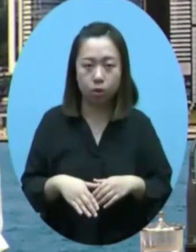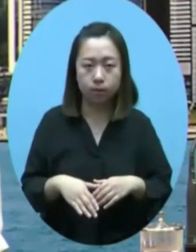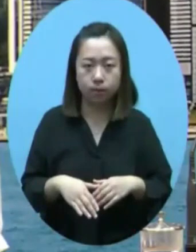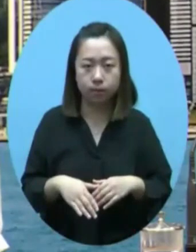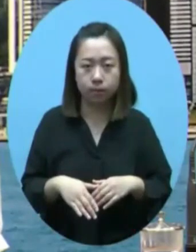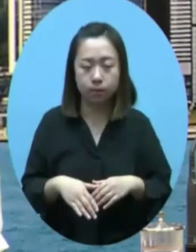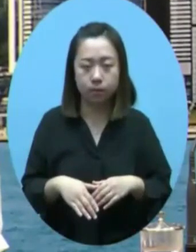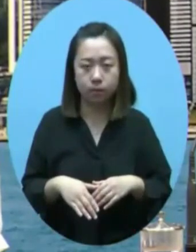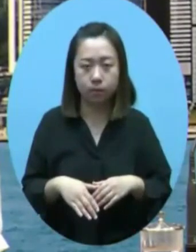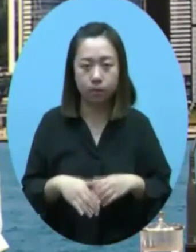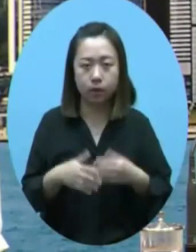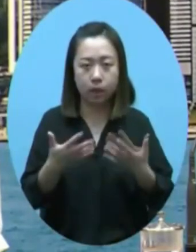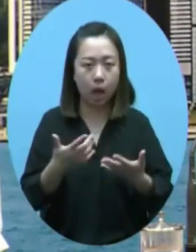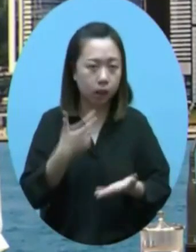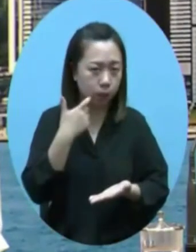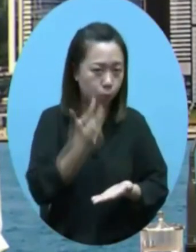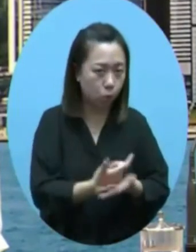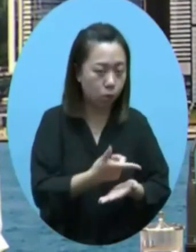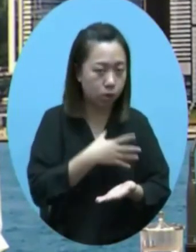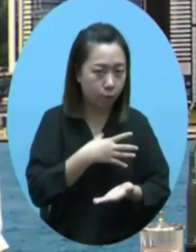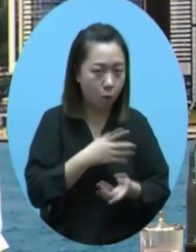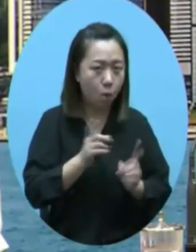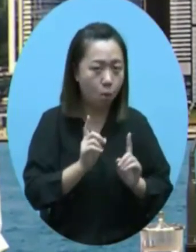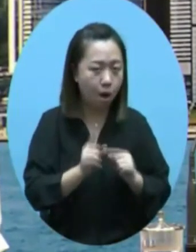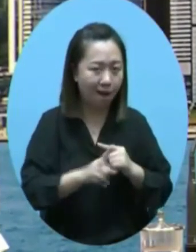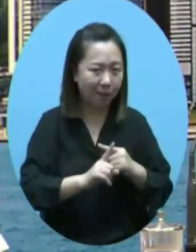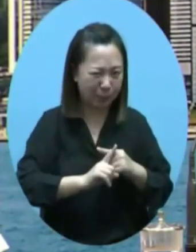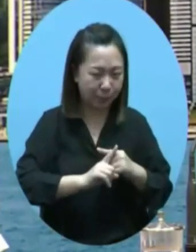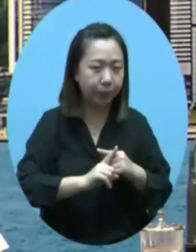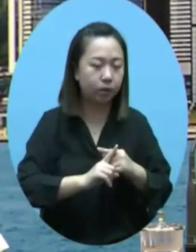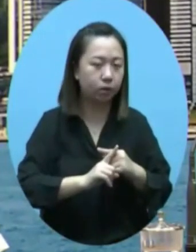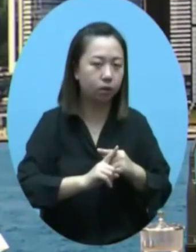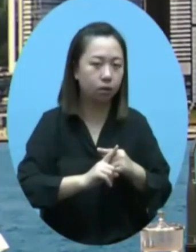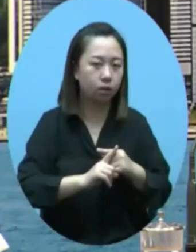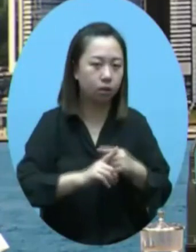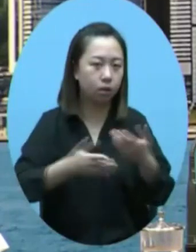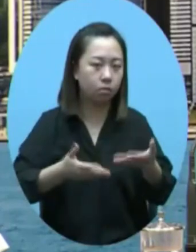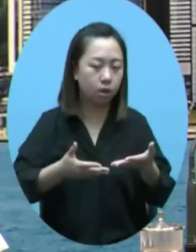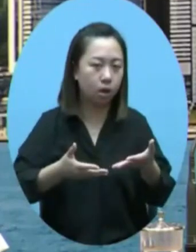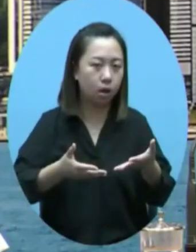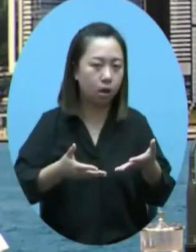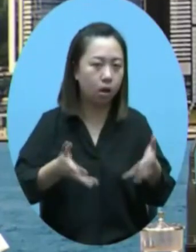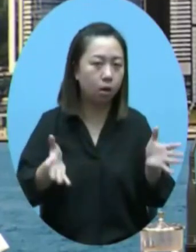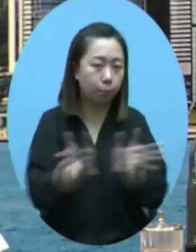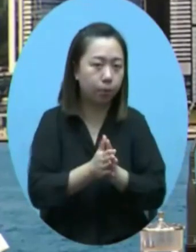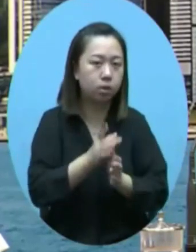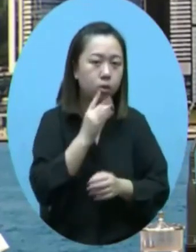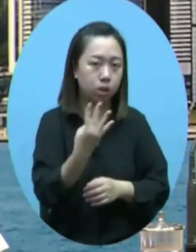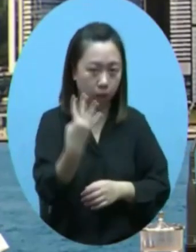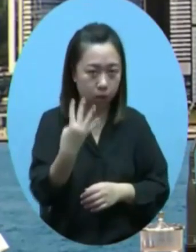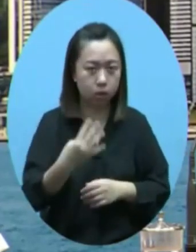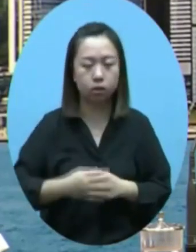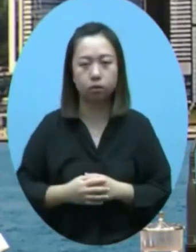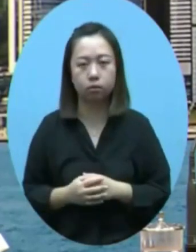right now, for the relatively serious cases or critical cases, there are